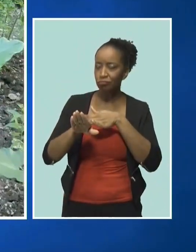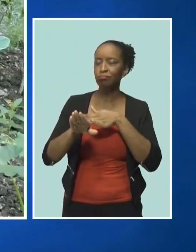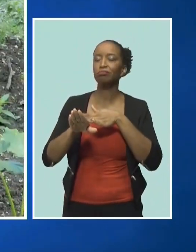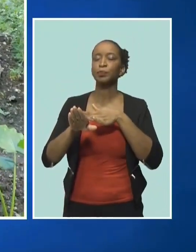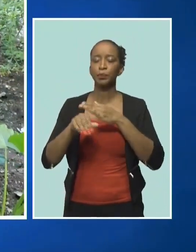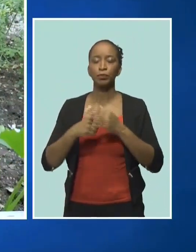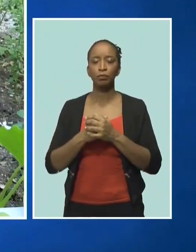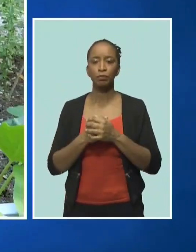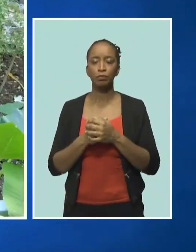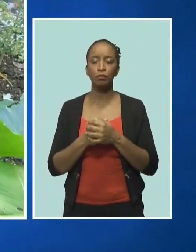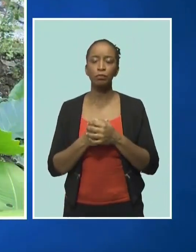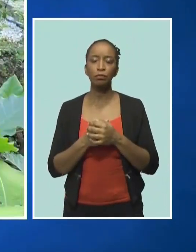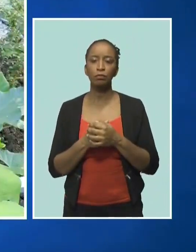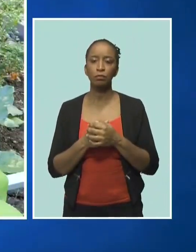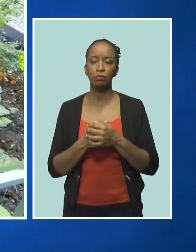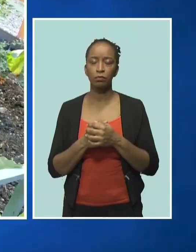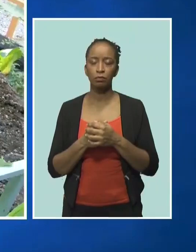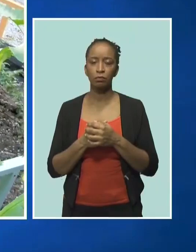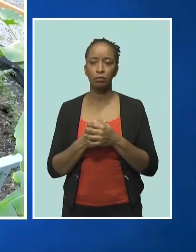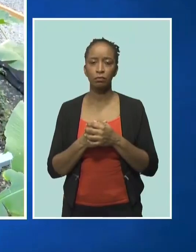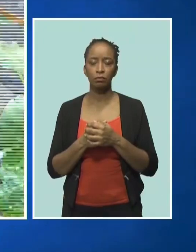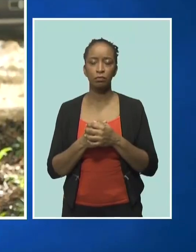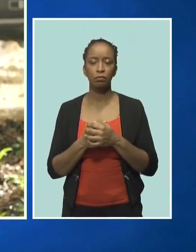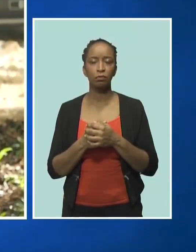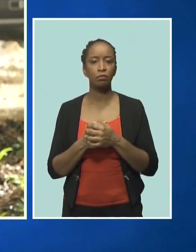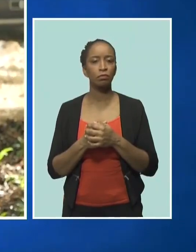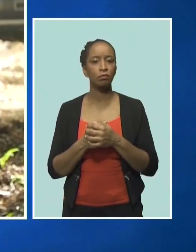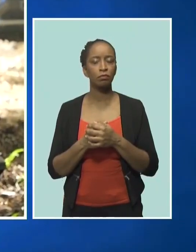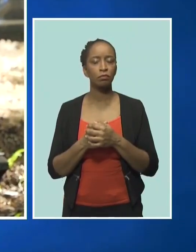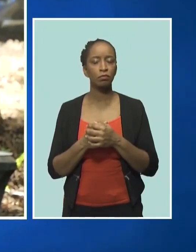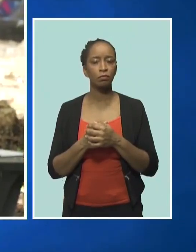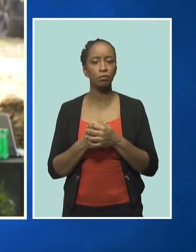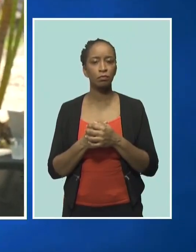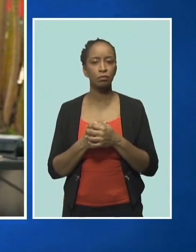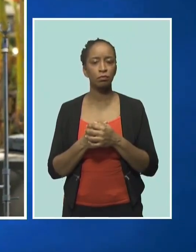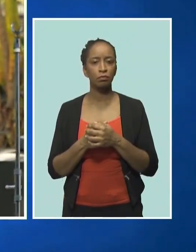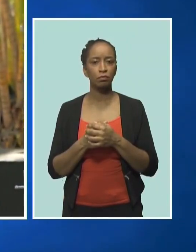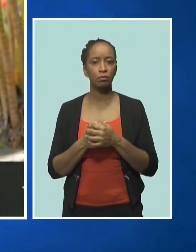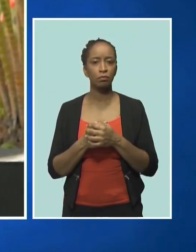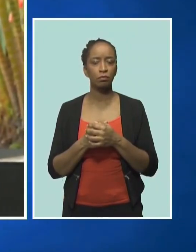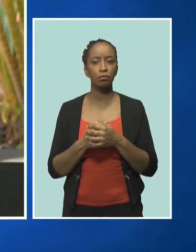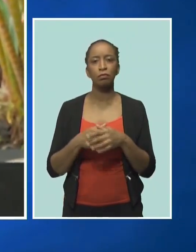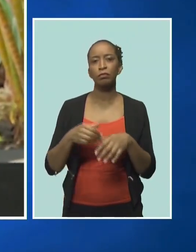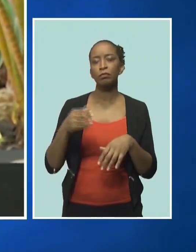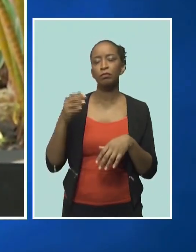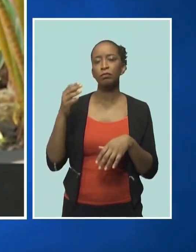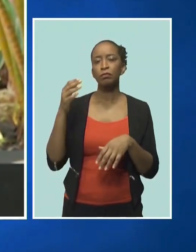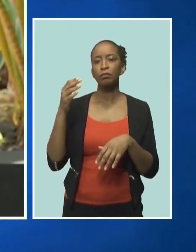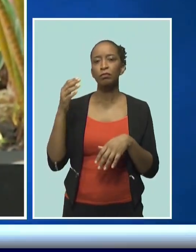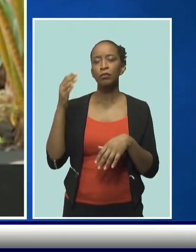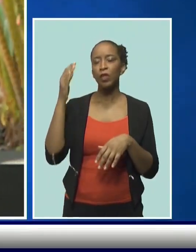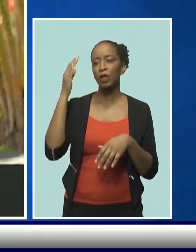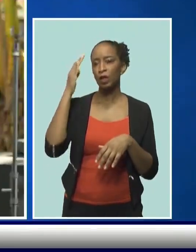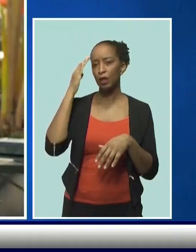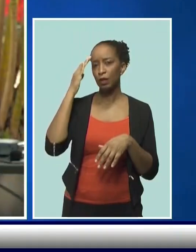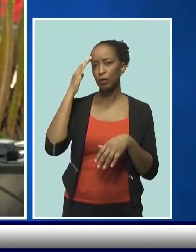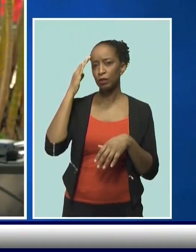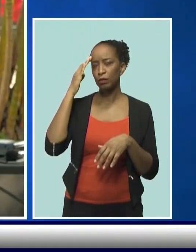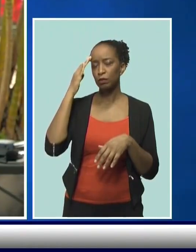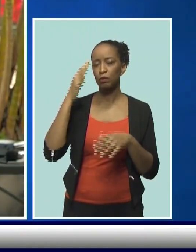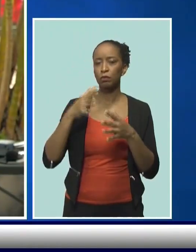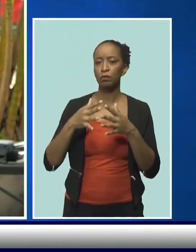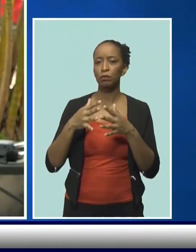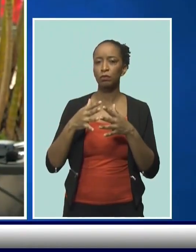Garden. Global Resolve, that's based out of Arizona State University, are going to put a roof up this